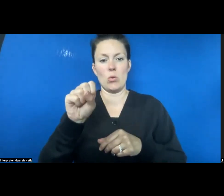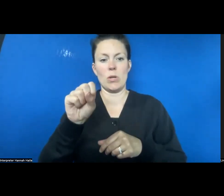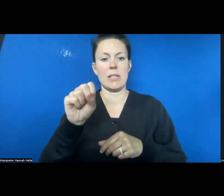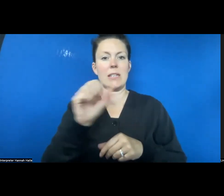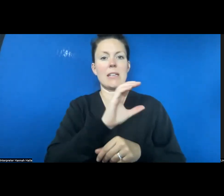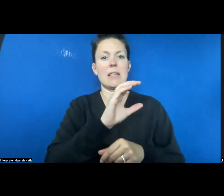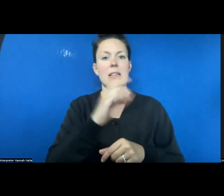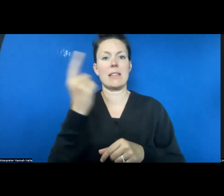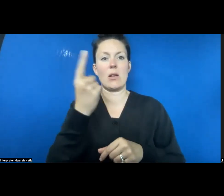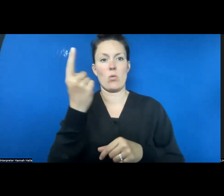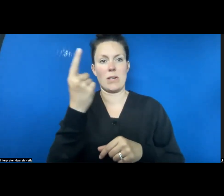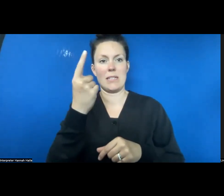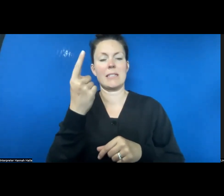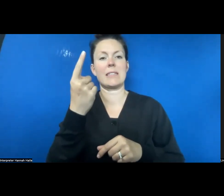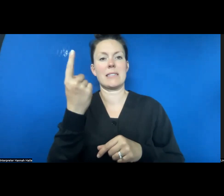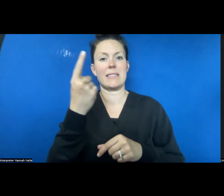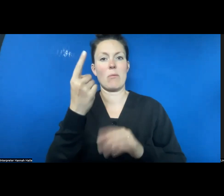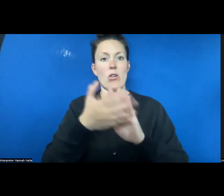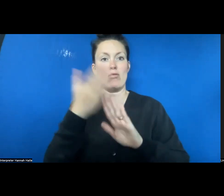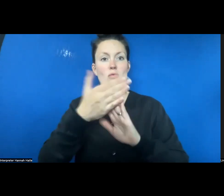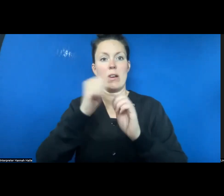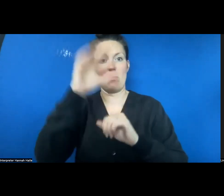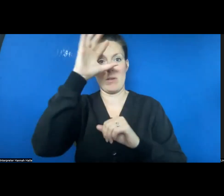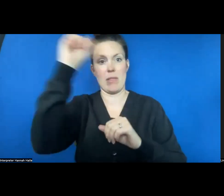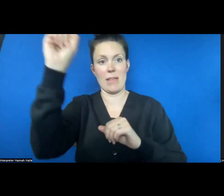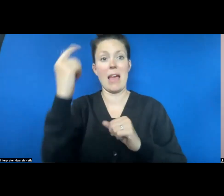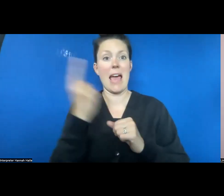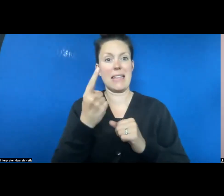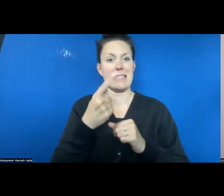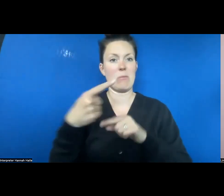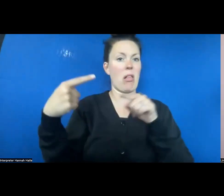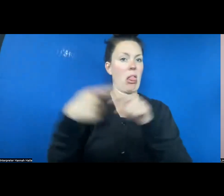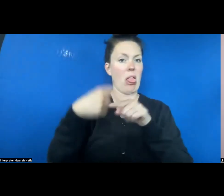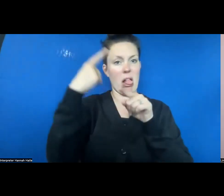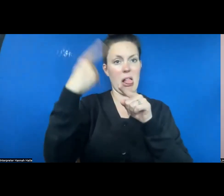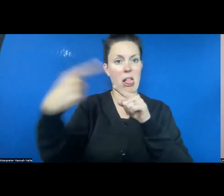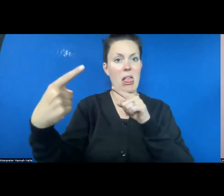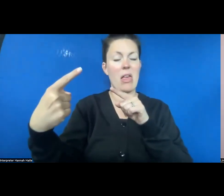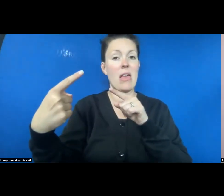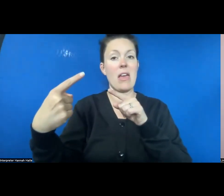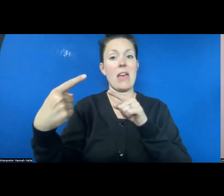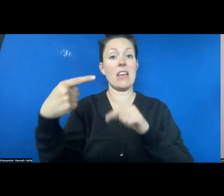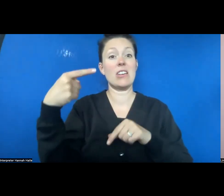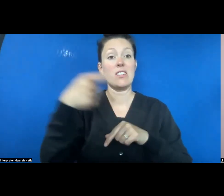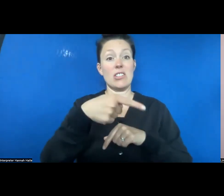for president, and they disagreed with his political stance. So they bought out the whole